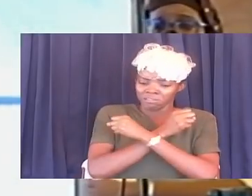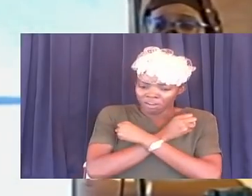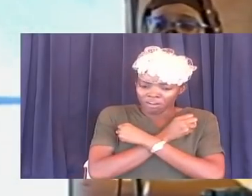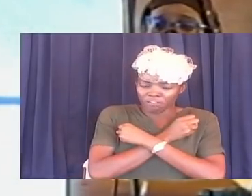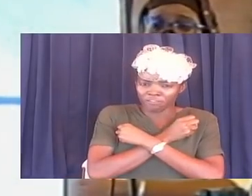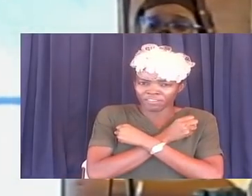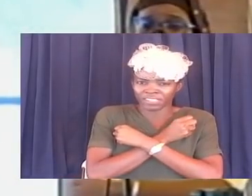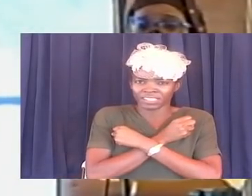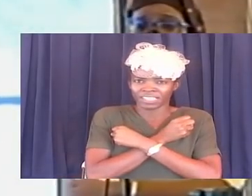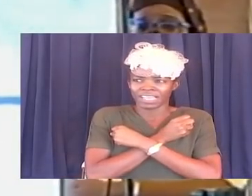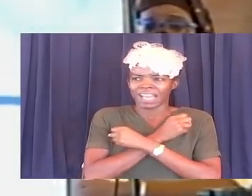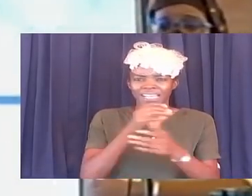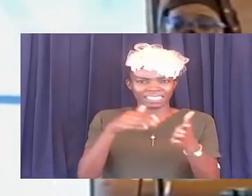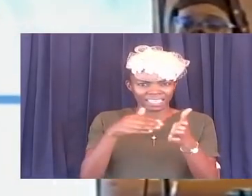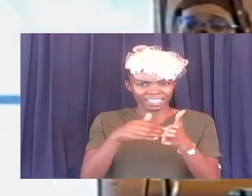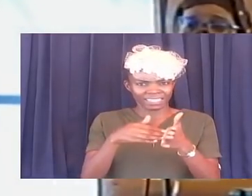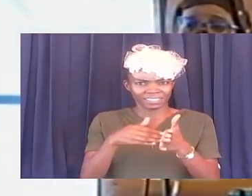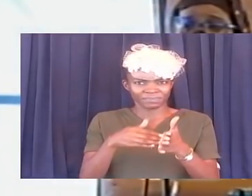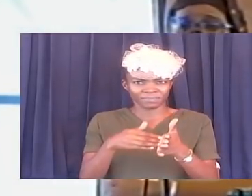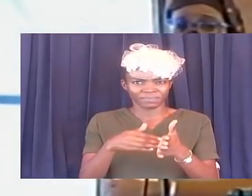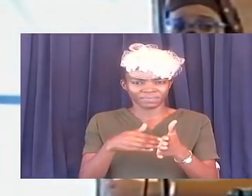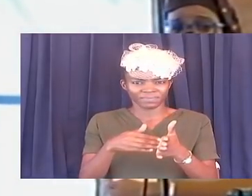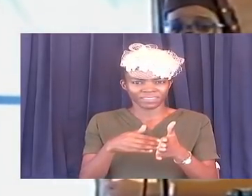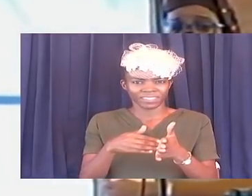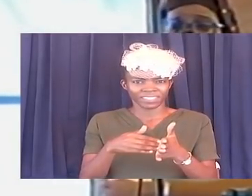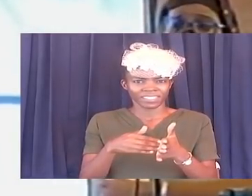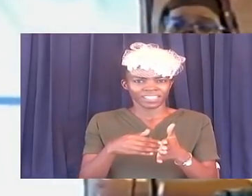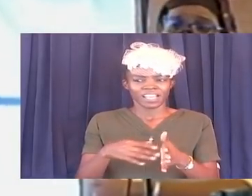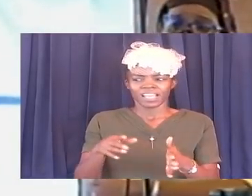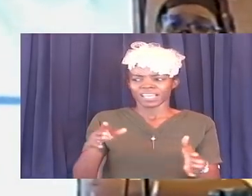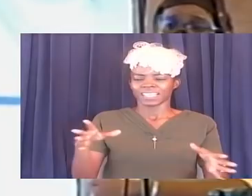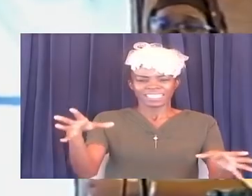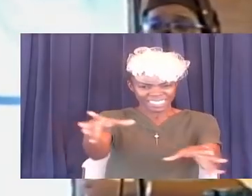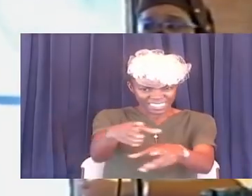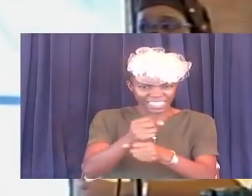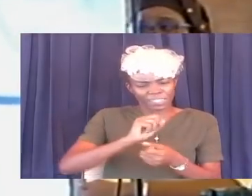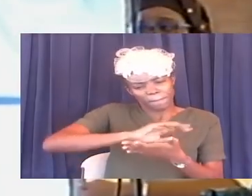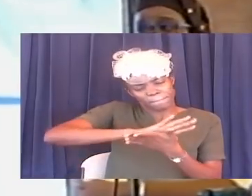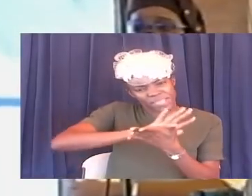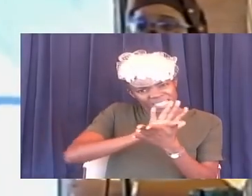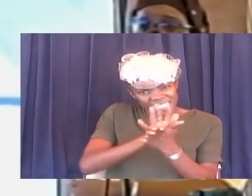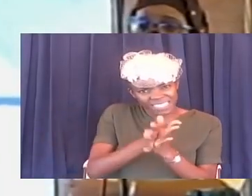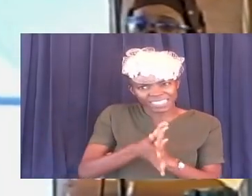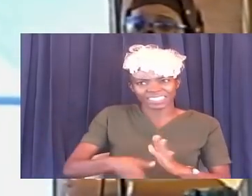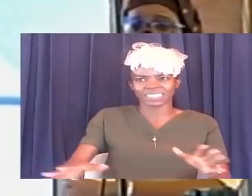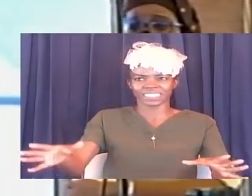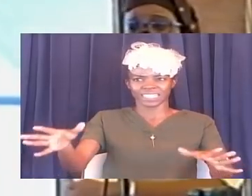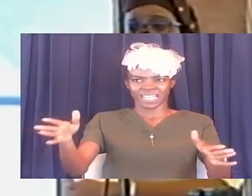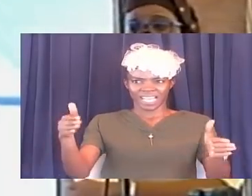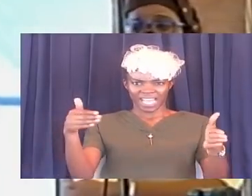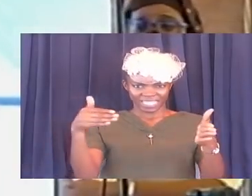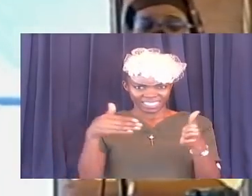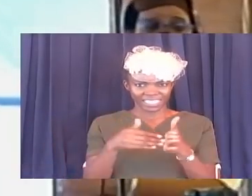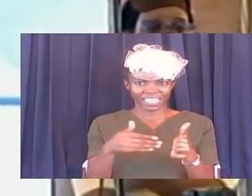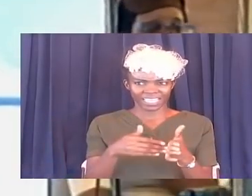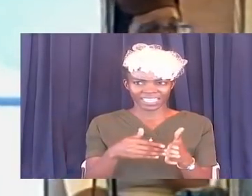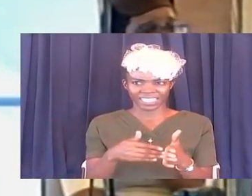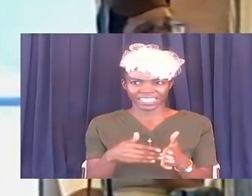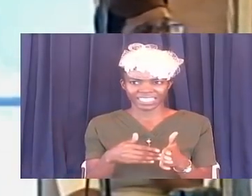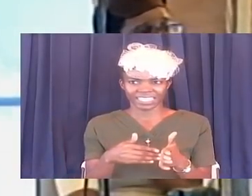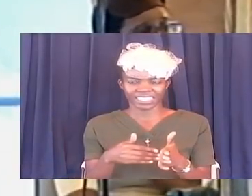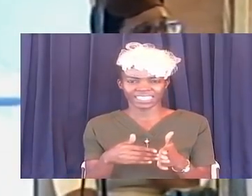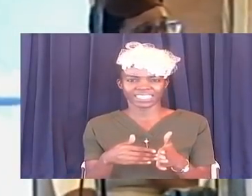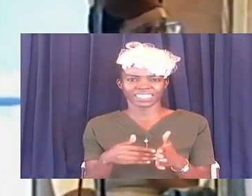of peace. Hallelujah. Get back on that track of being meek and humble and lowly. Get back on that track